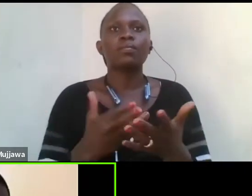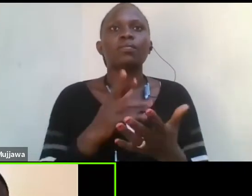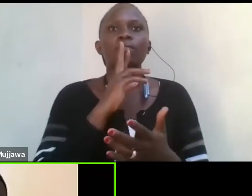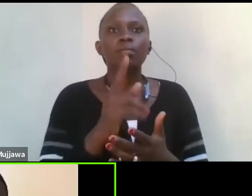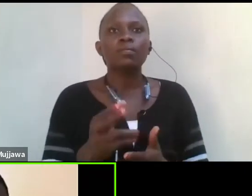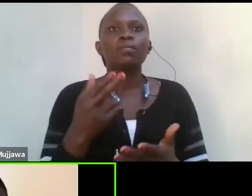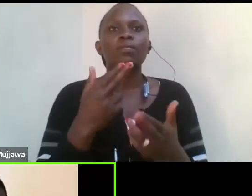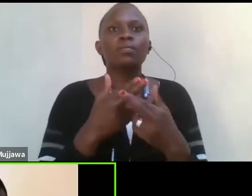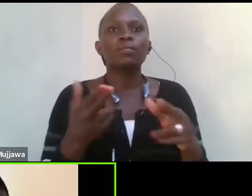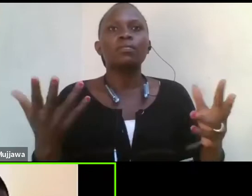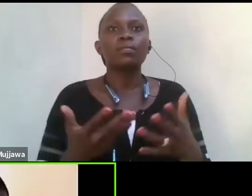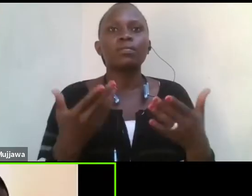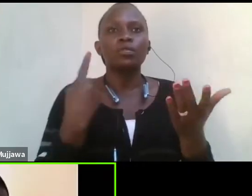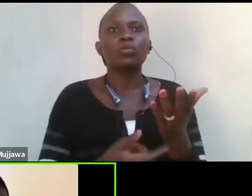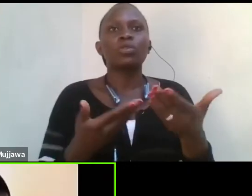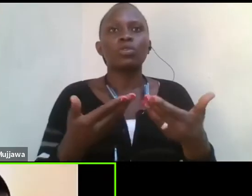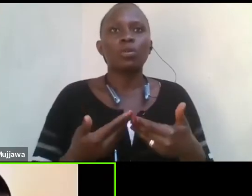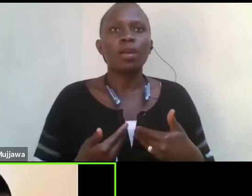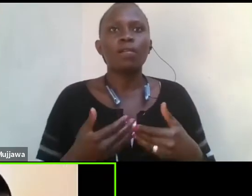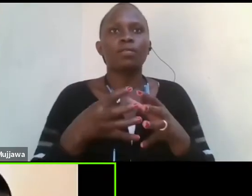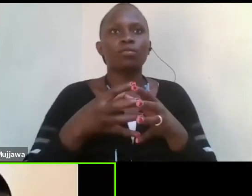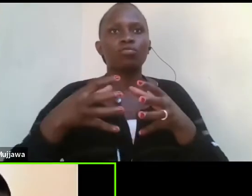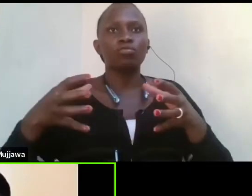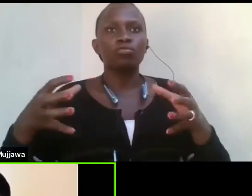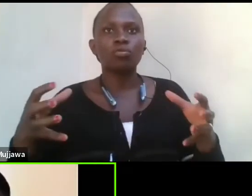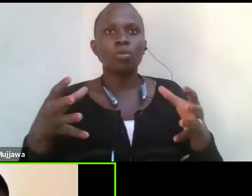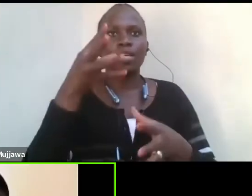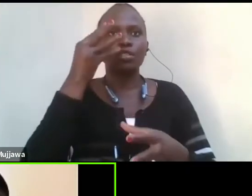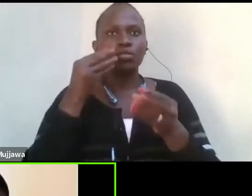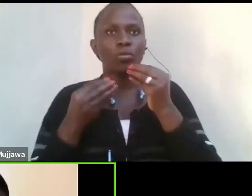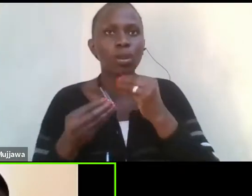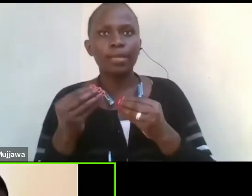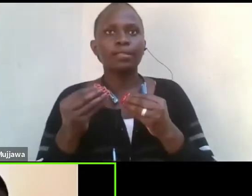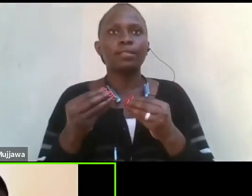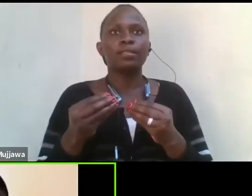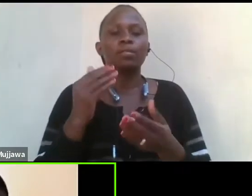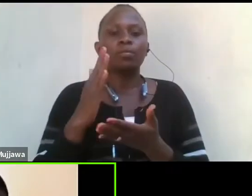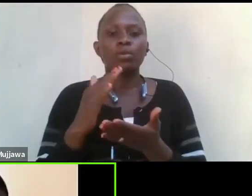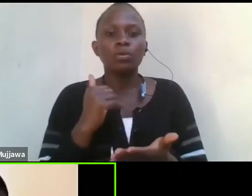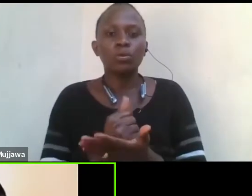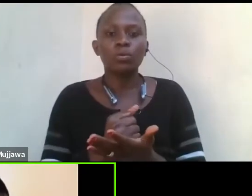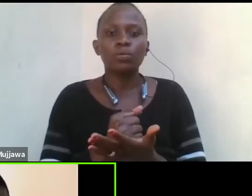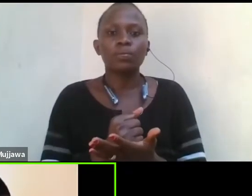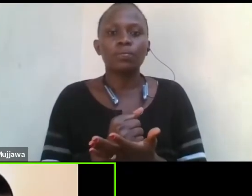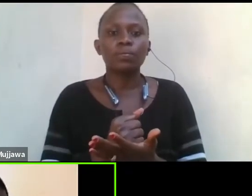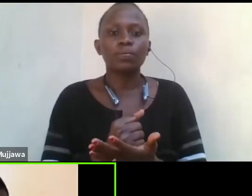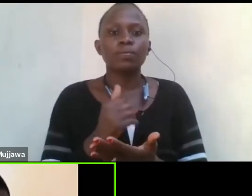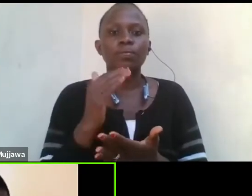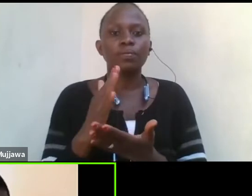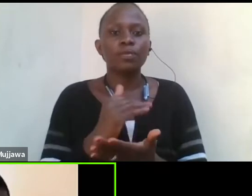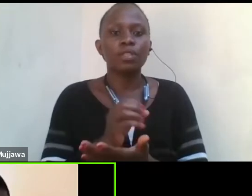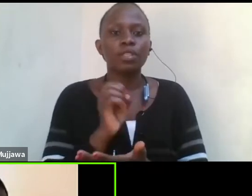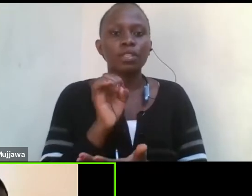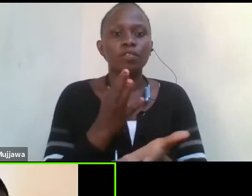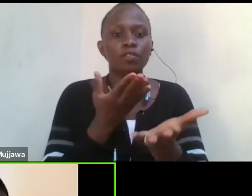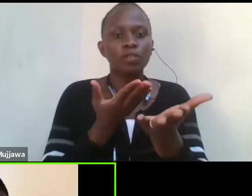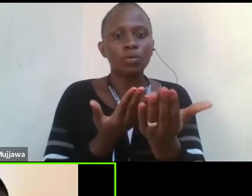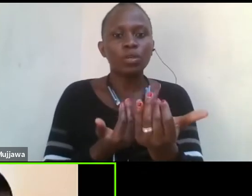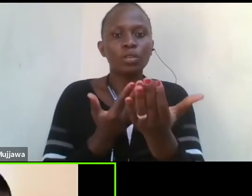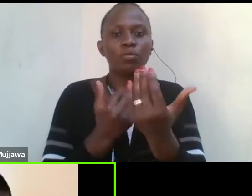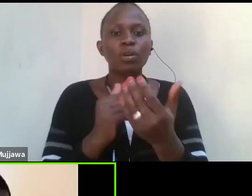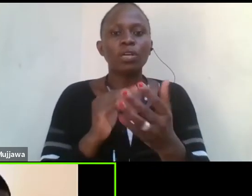have, and then grow it as you learn it. Because if you wait for the perfect business